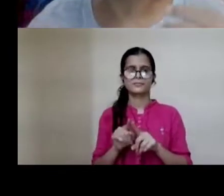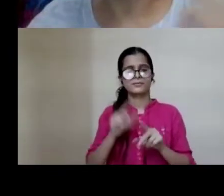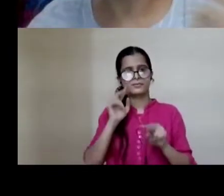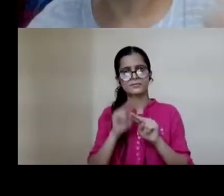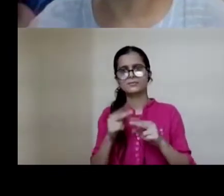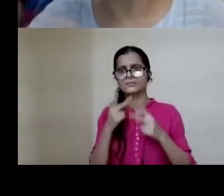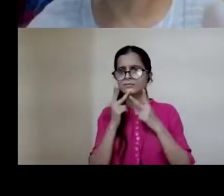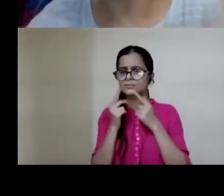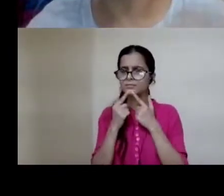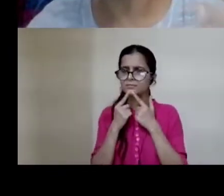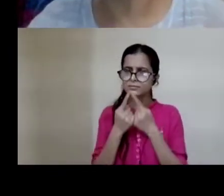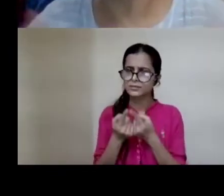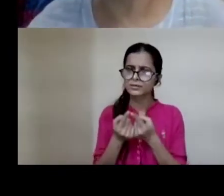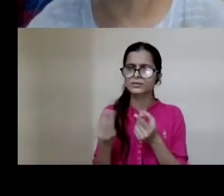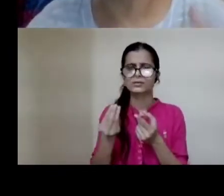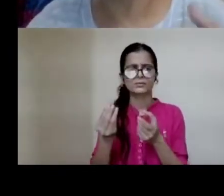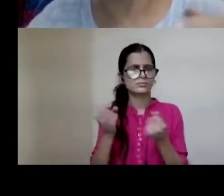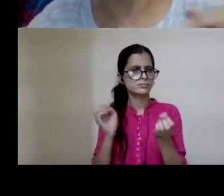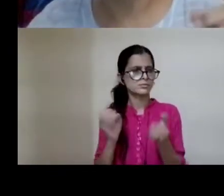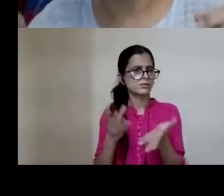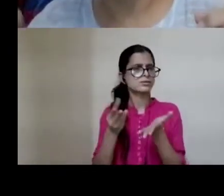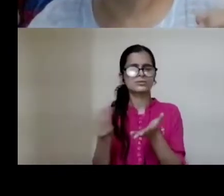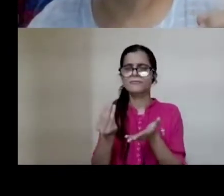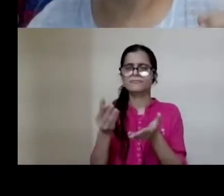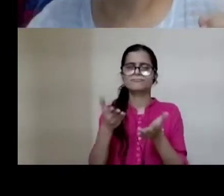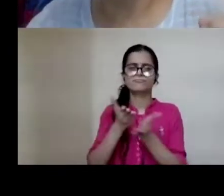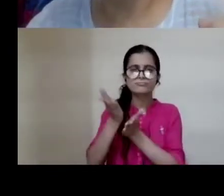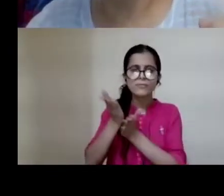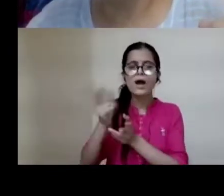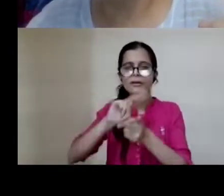the sort of ways in which